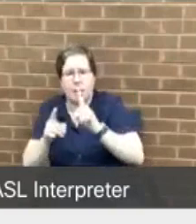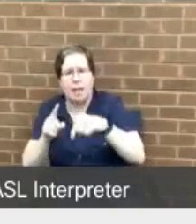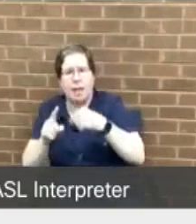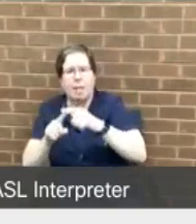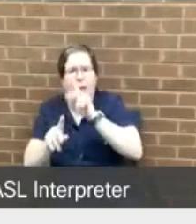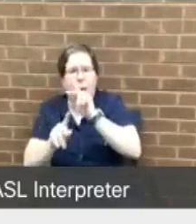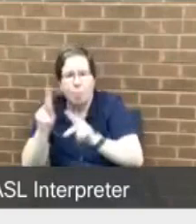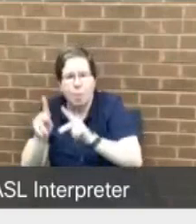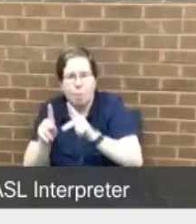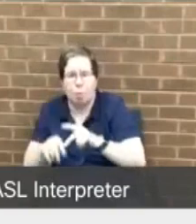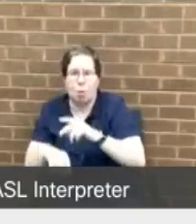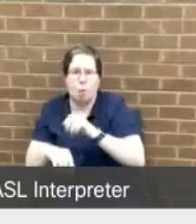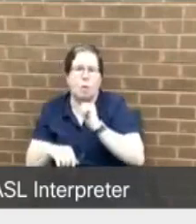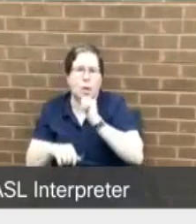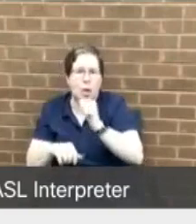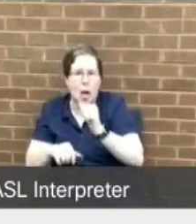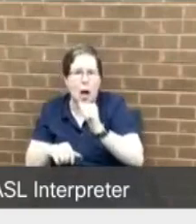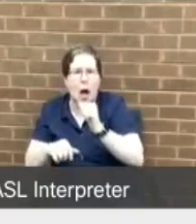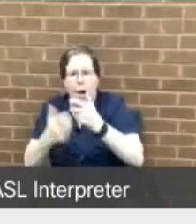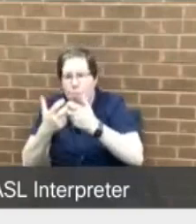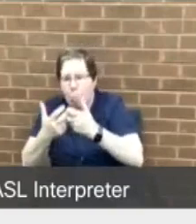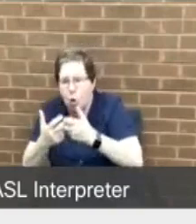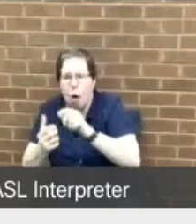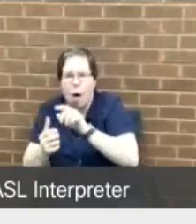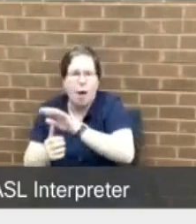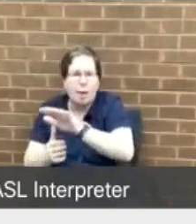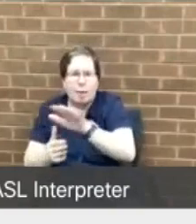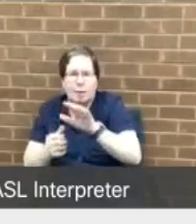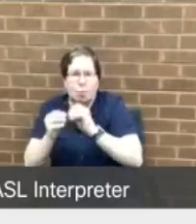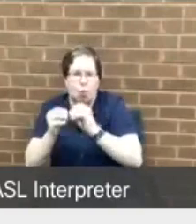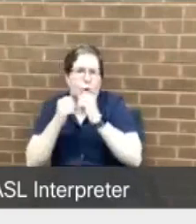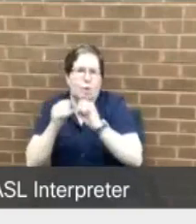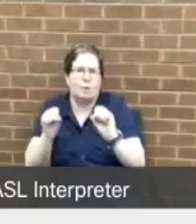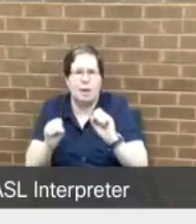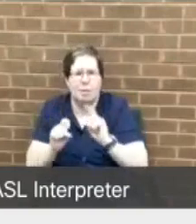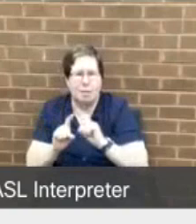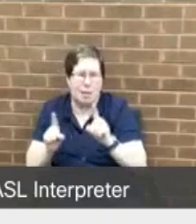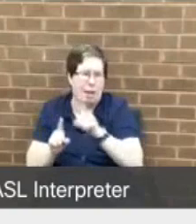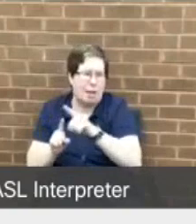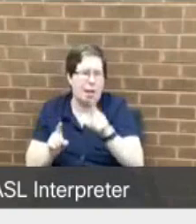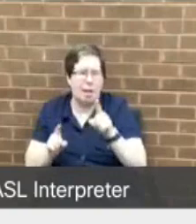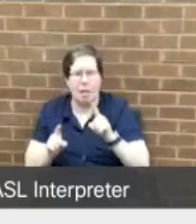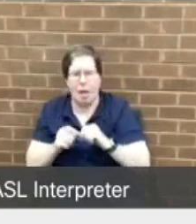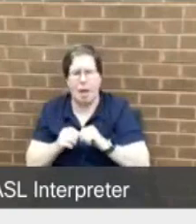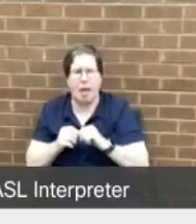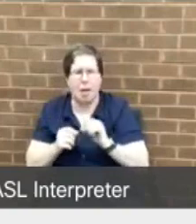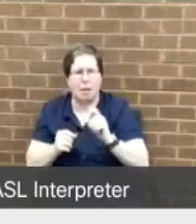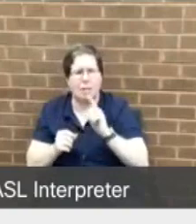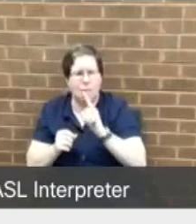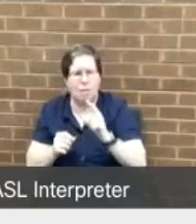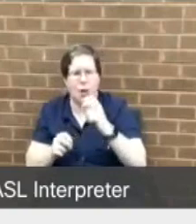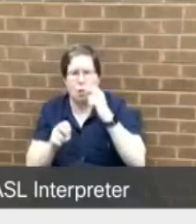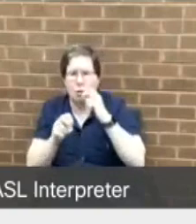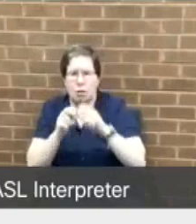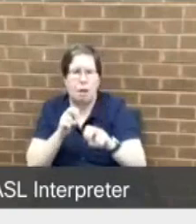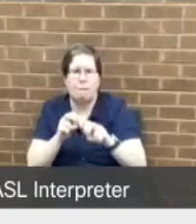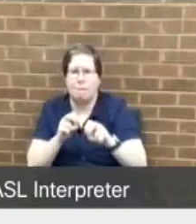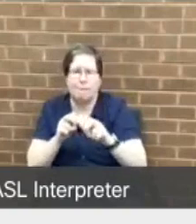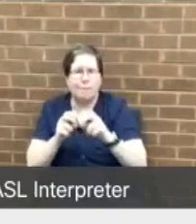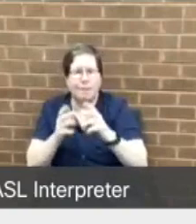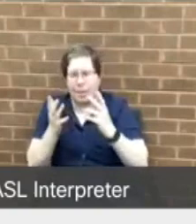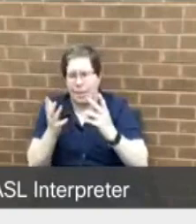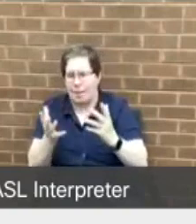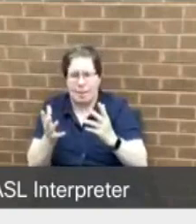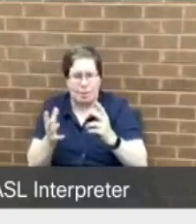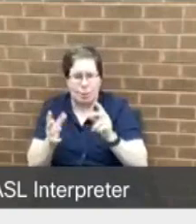prioritize pedestrian and non-motorized and more of our vulnerable citizen safety. You know, they're very hard to go hand in hand.